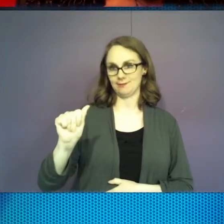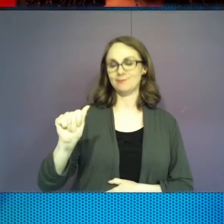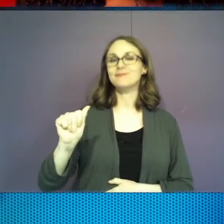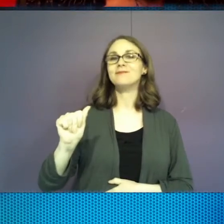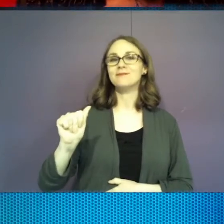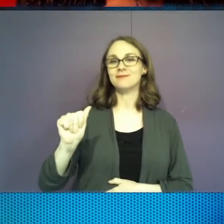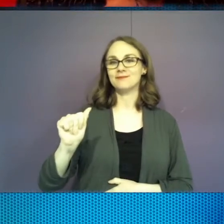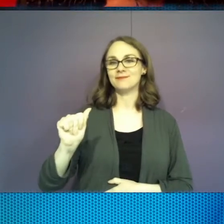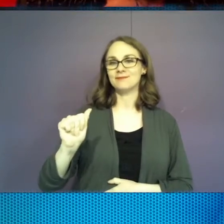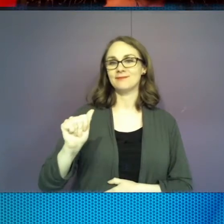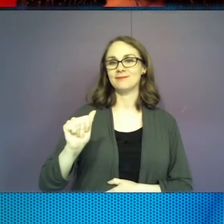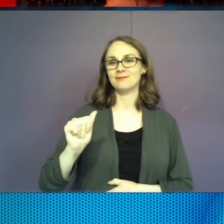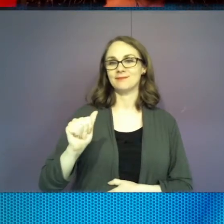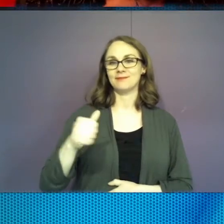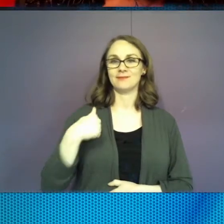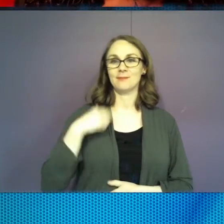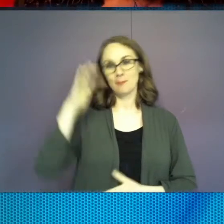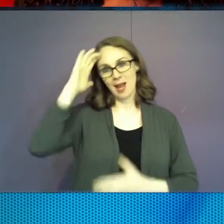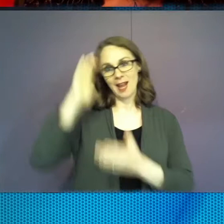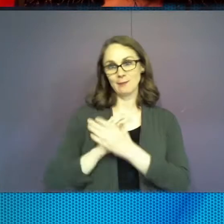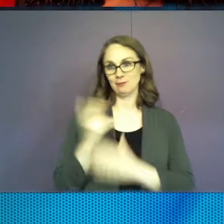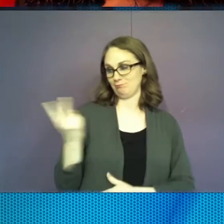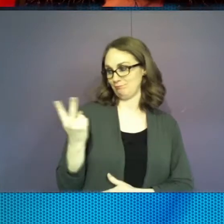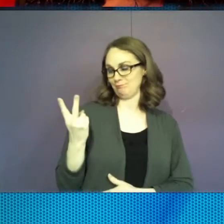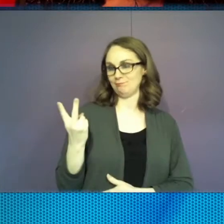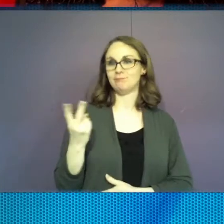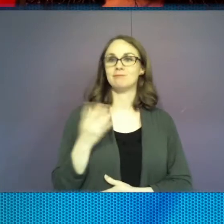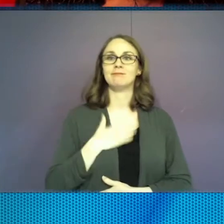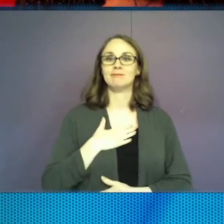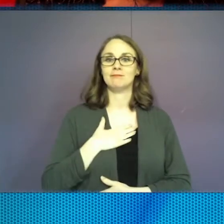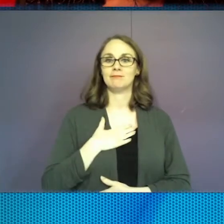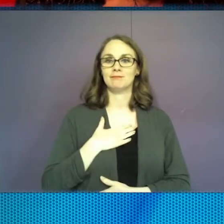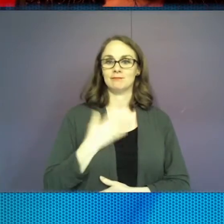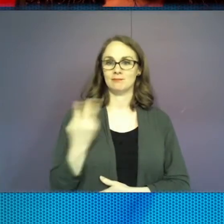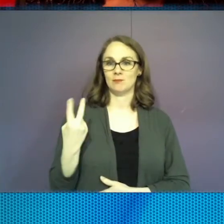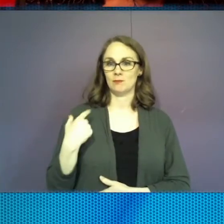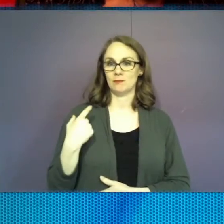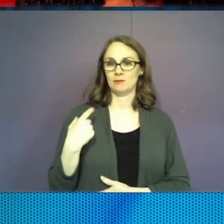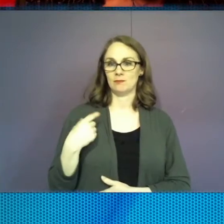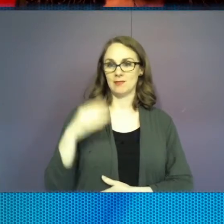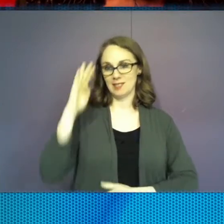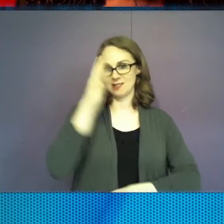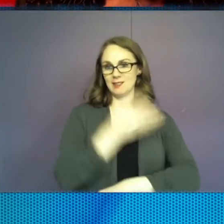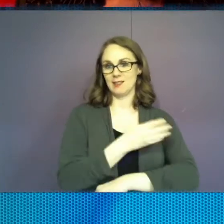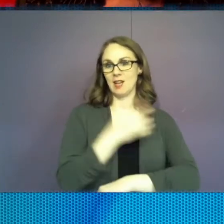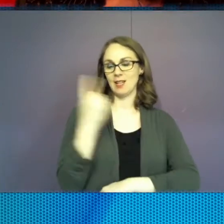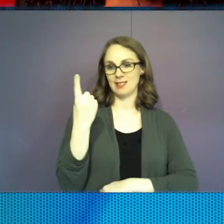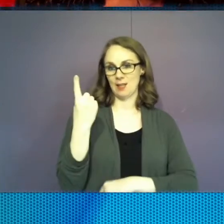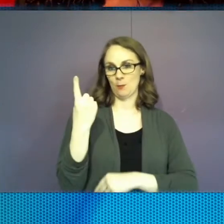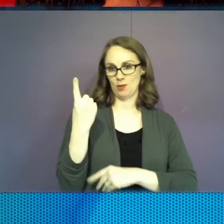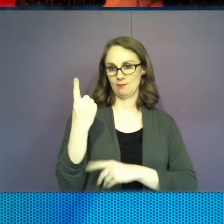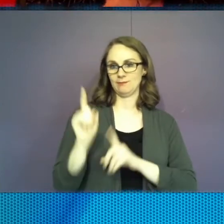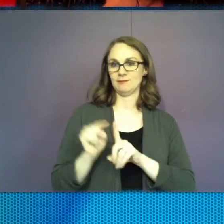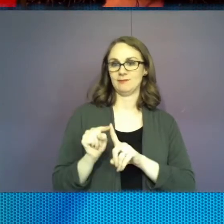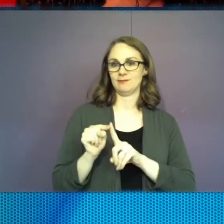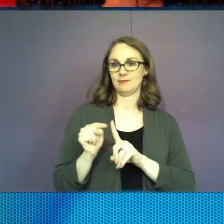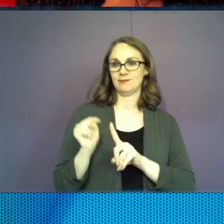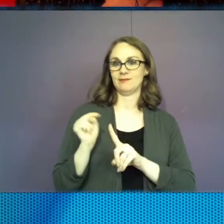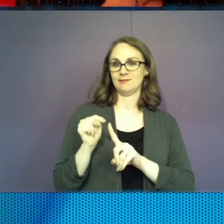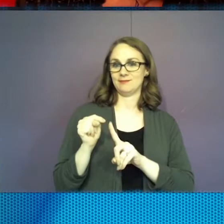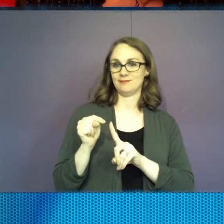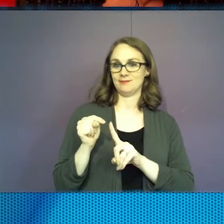My husband, me, and we Samuel. He